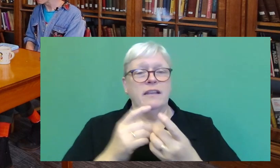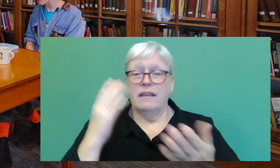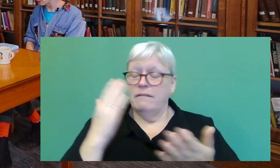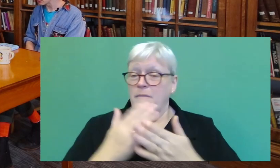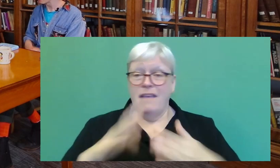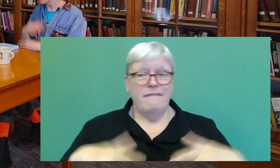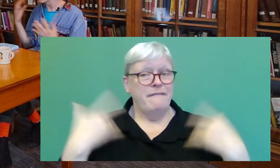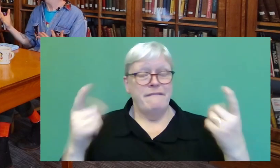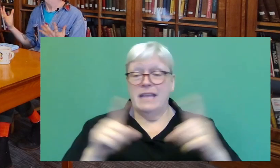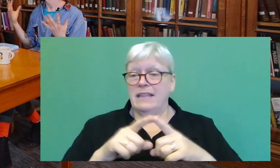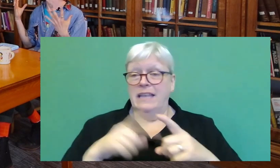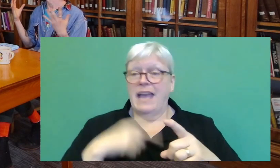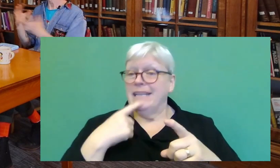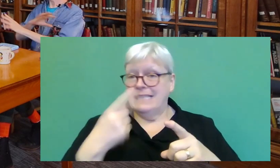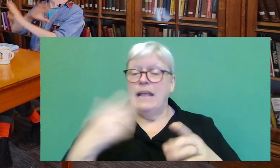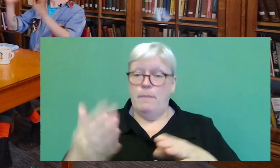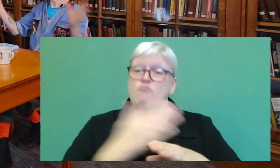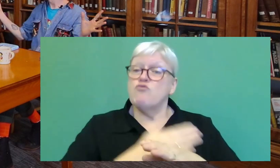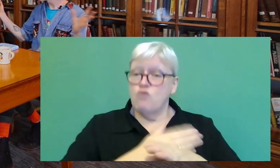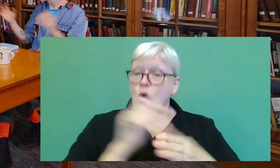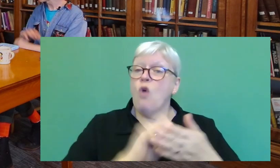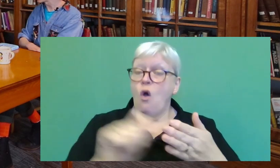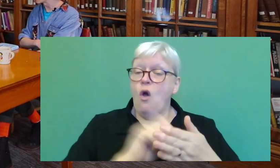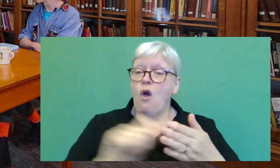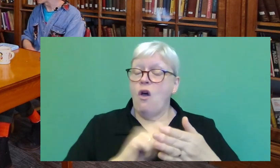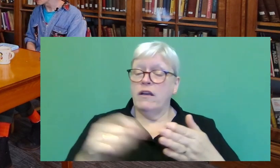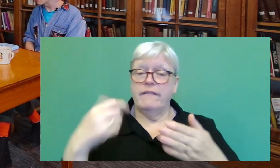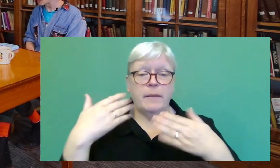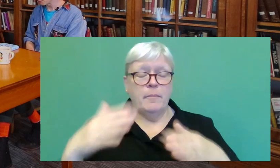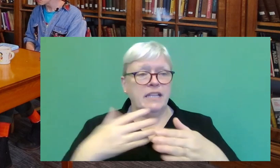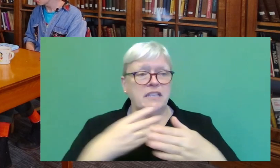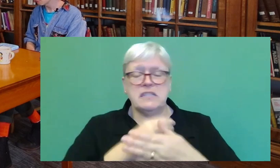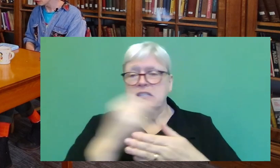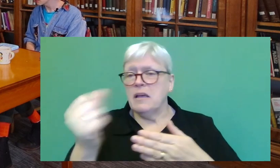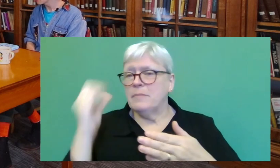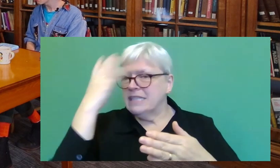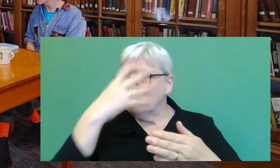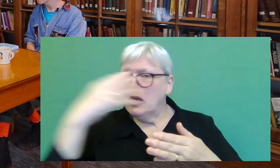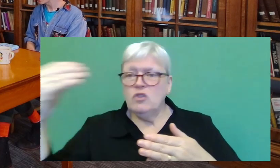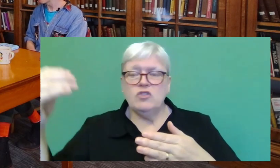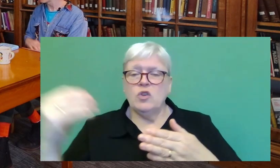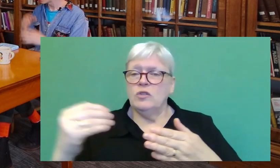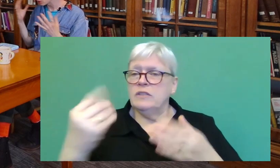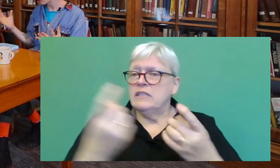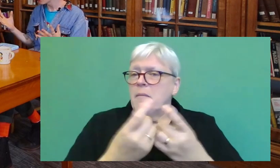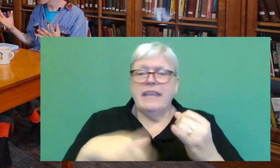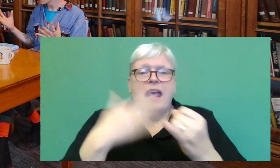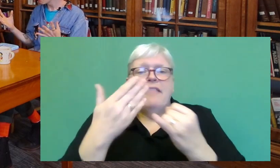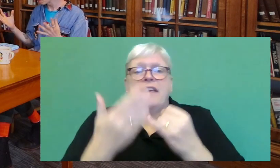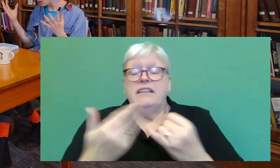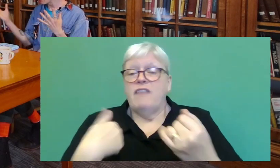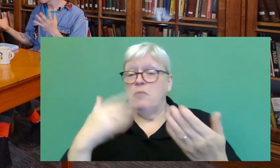pretty vehement about it, like if there was some sort of, you know, spiritual reckoning at the end of it, I would be quite content being